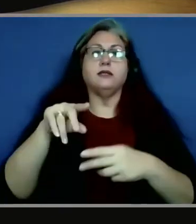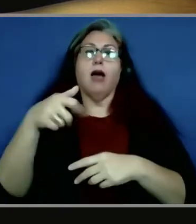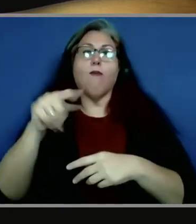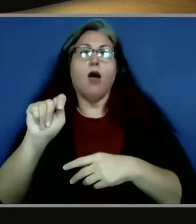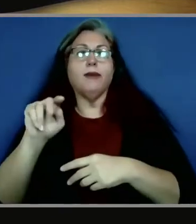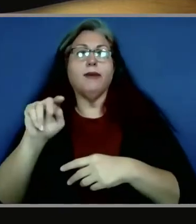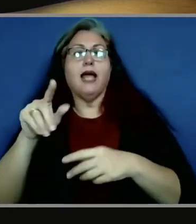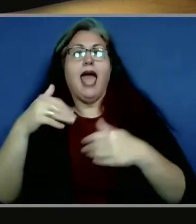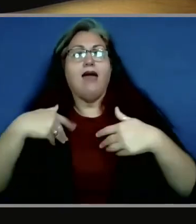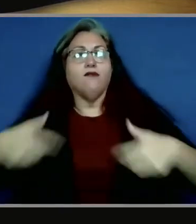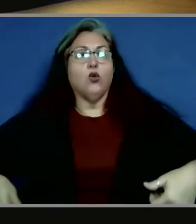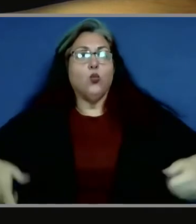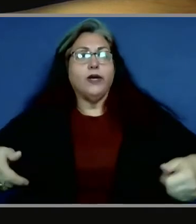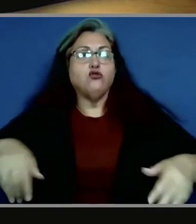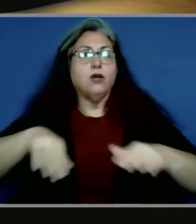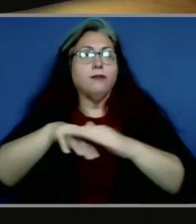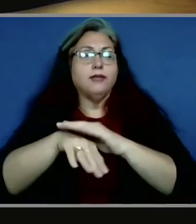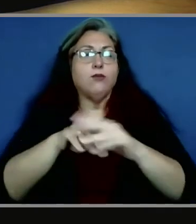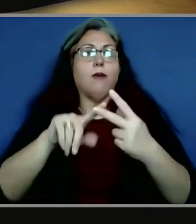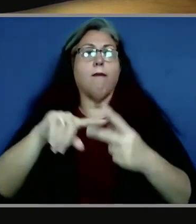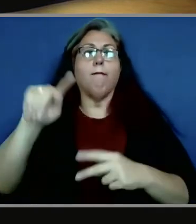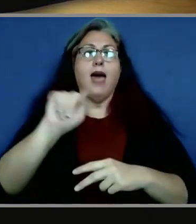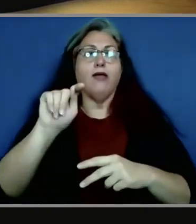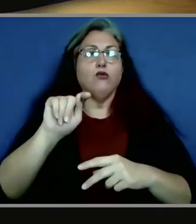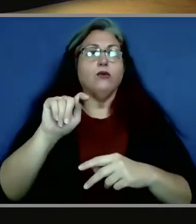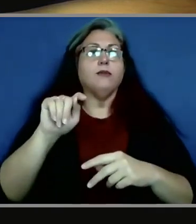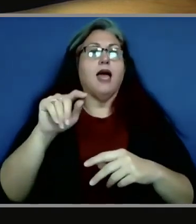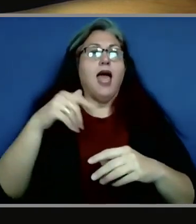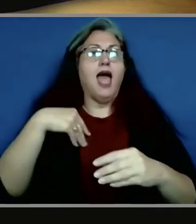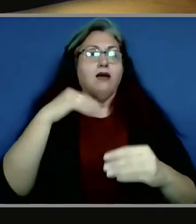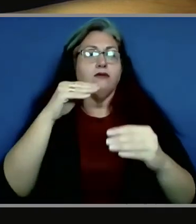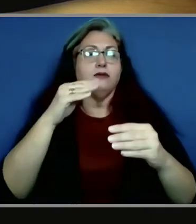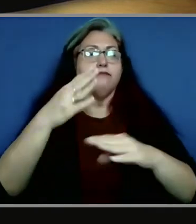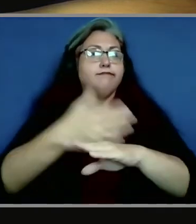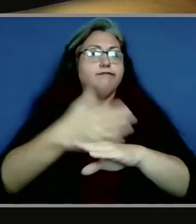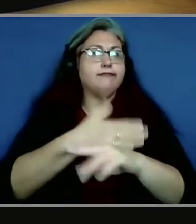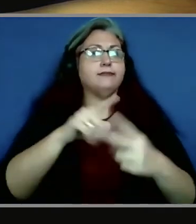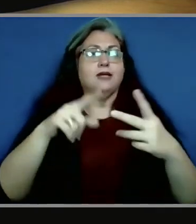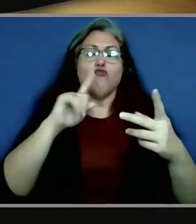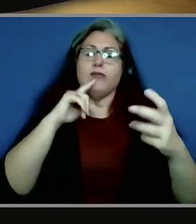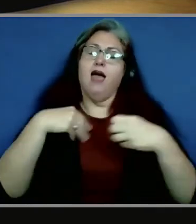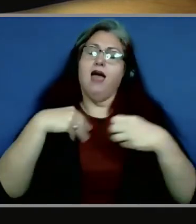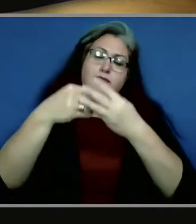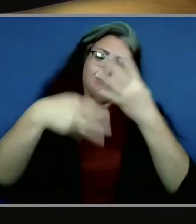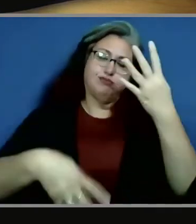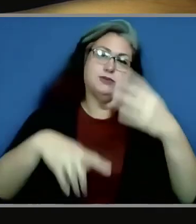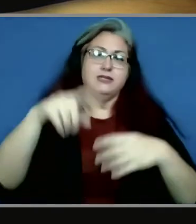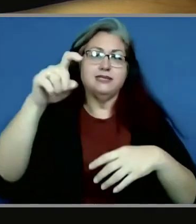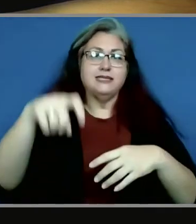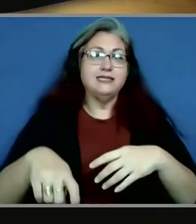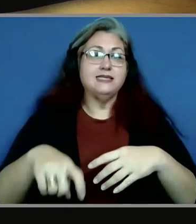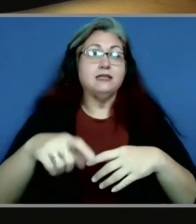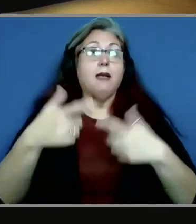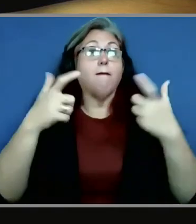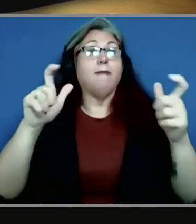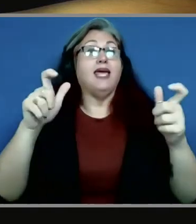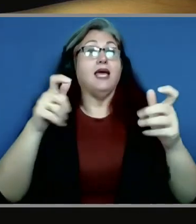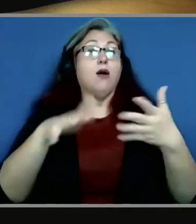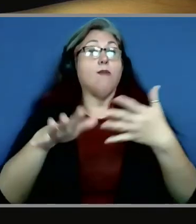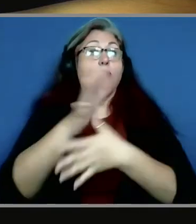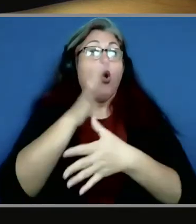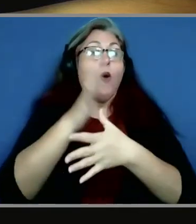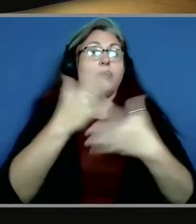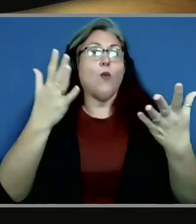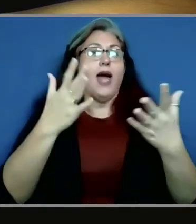wheelchair accessible, bathrooms will be accessible. We just have so many needs, but the main priority right now is keeping